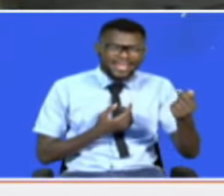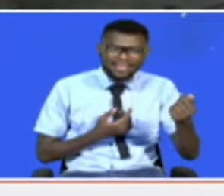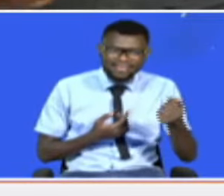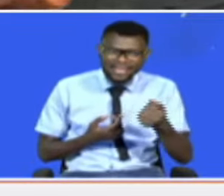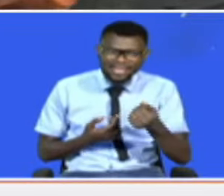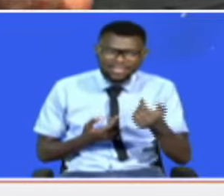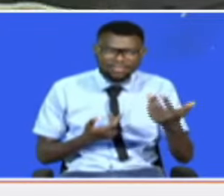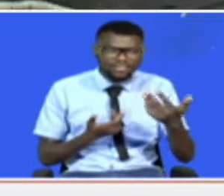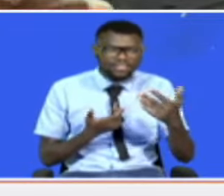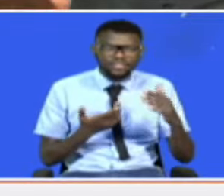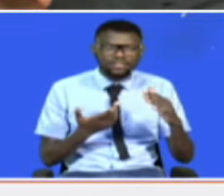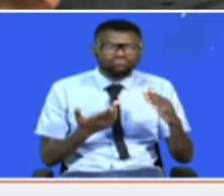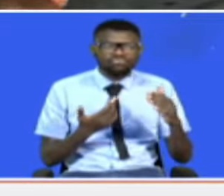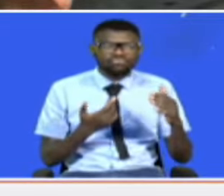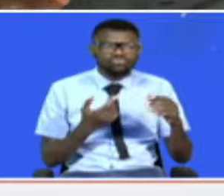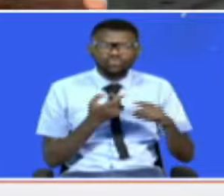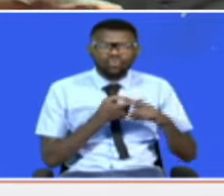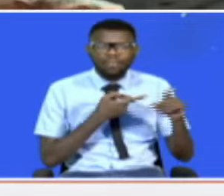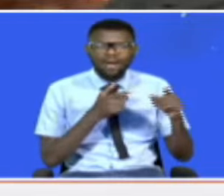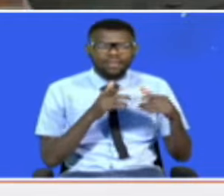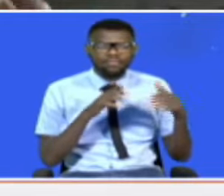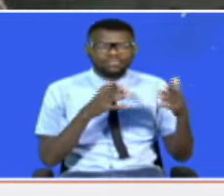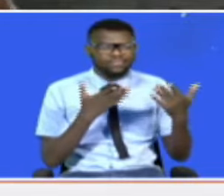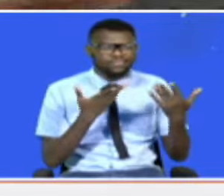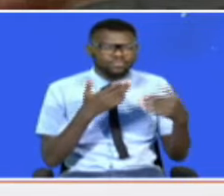it's outsourced,